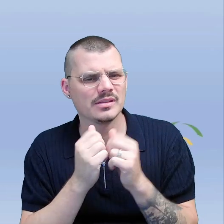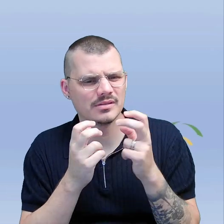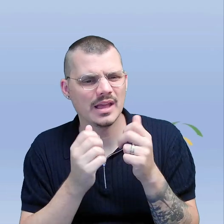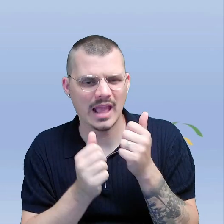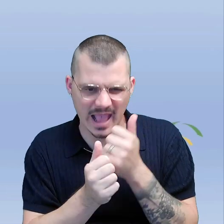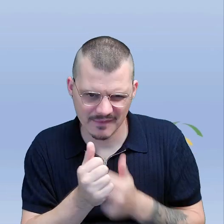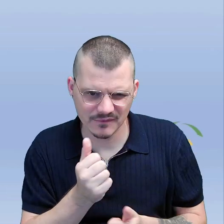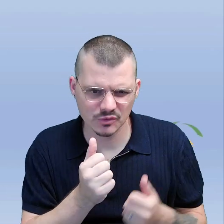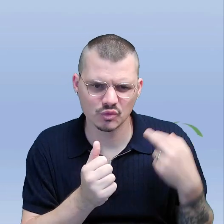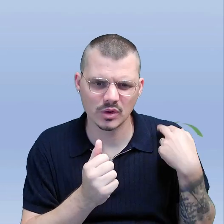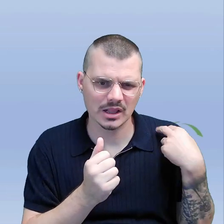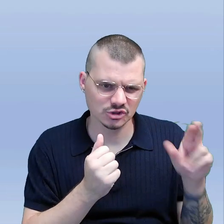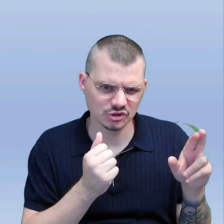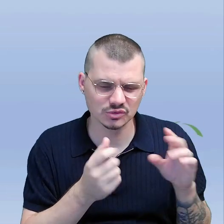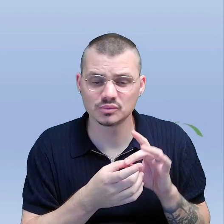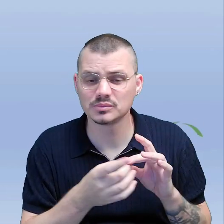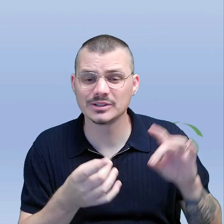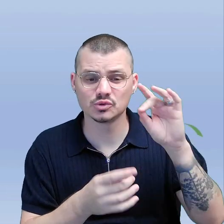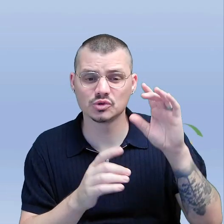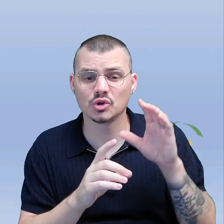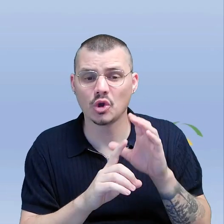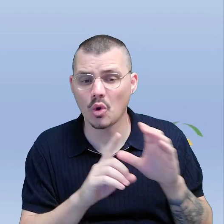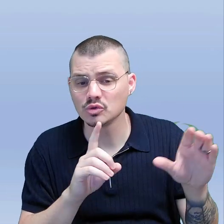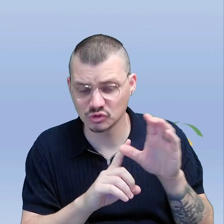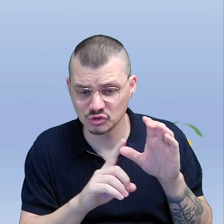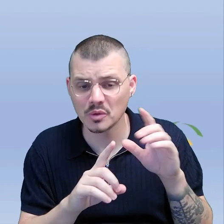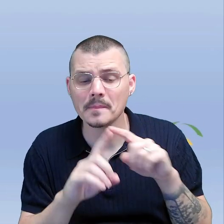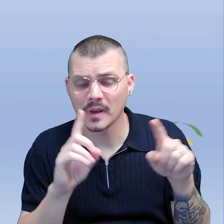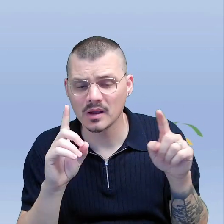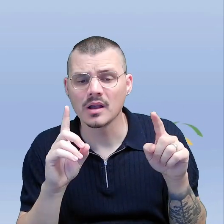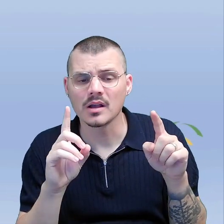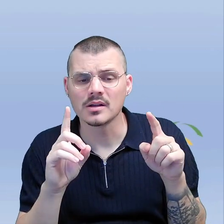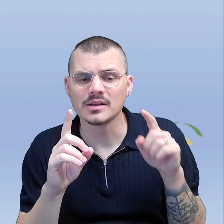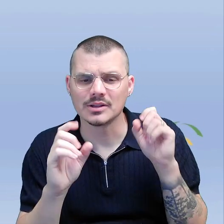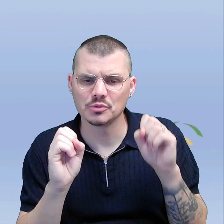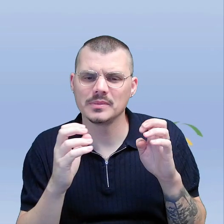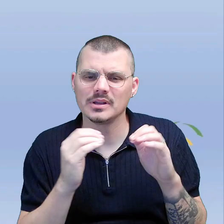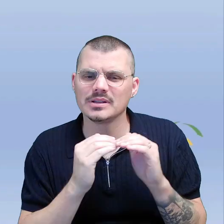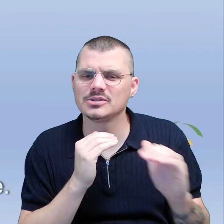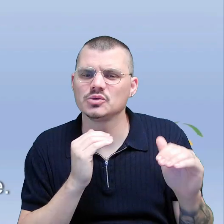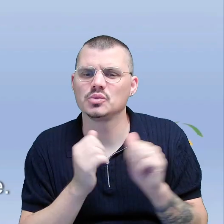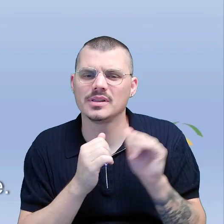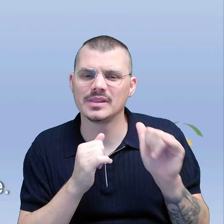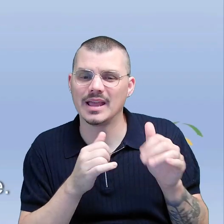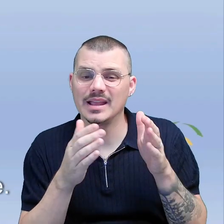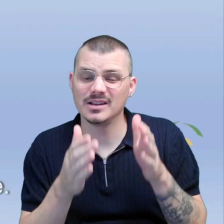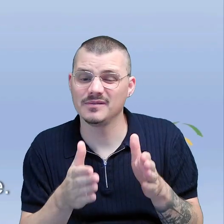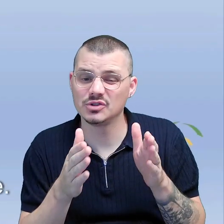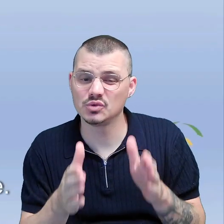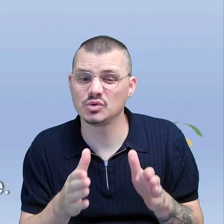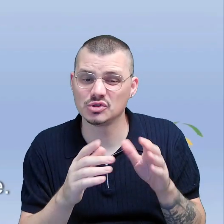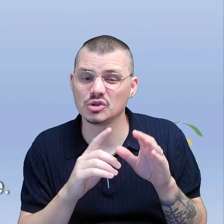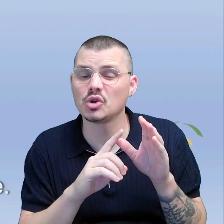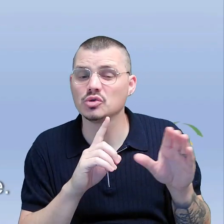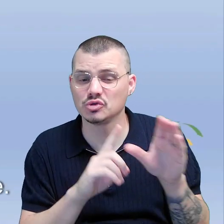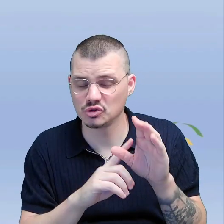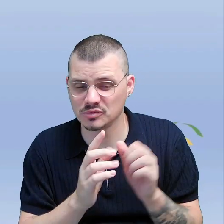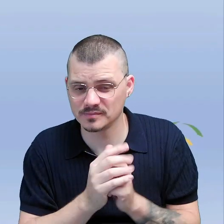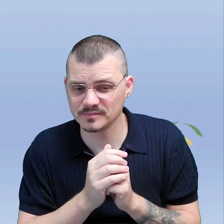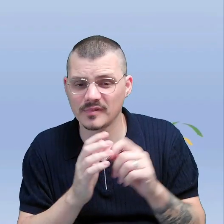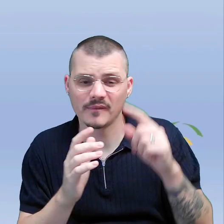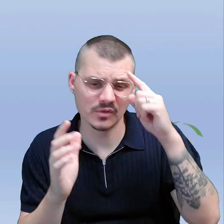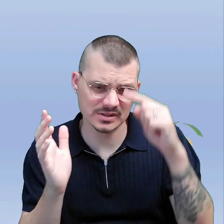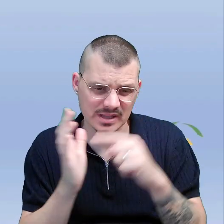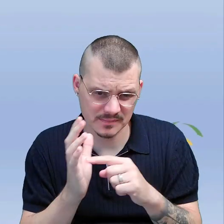with every religious or spiritual culture, but they may be consistent with that individual's culture.